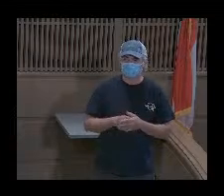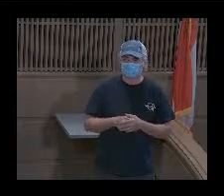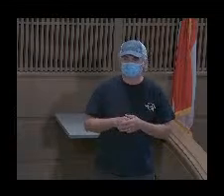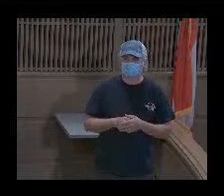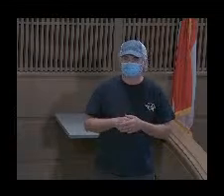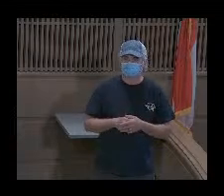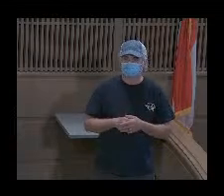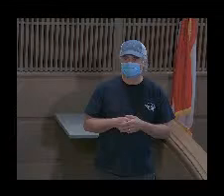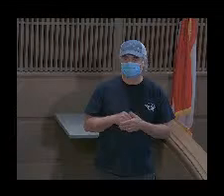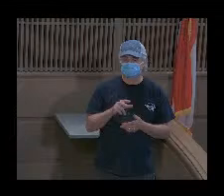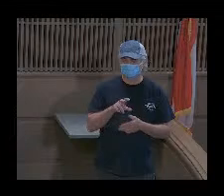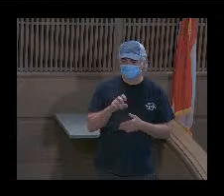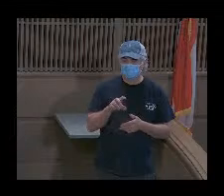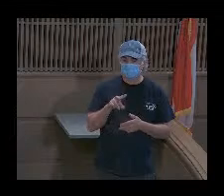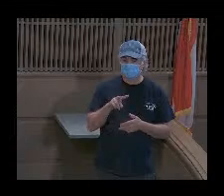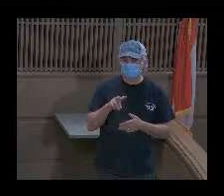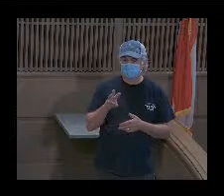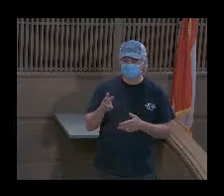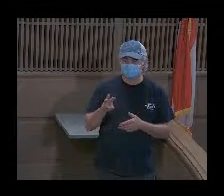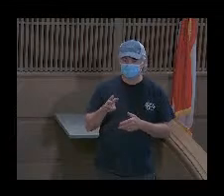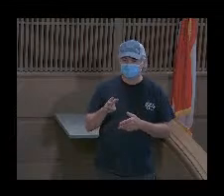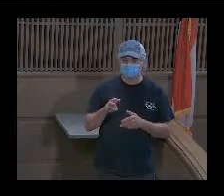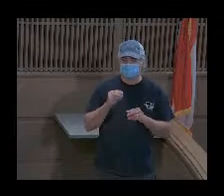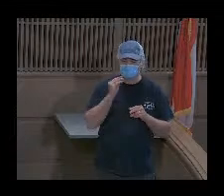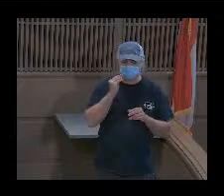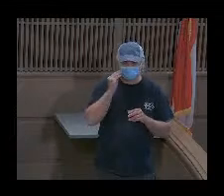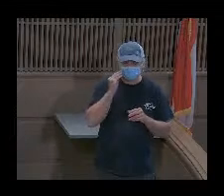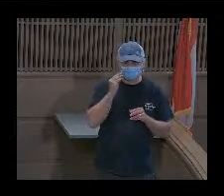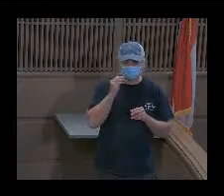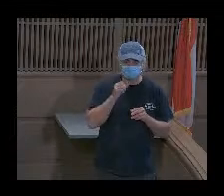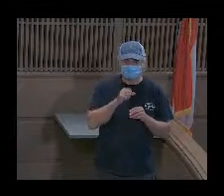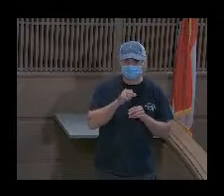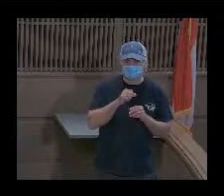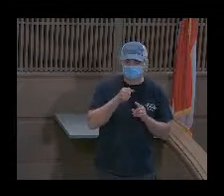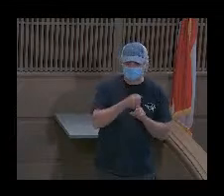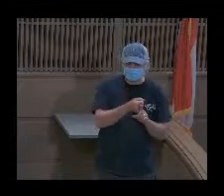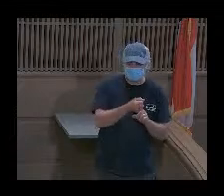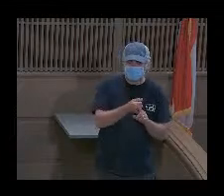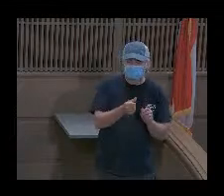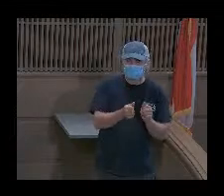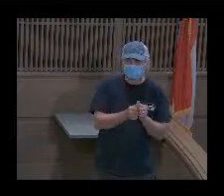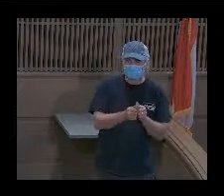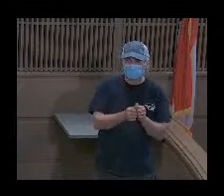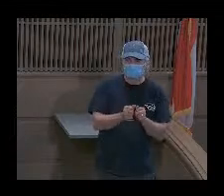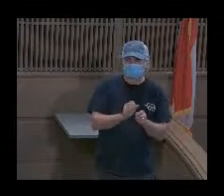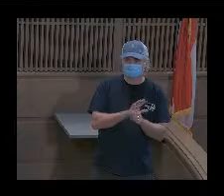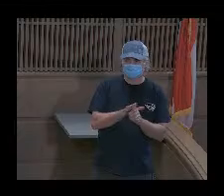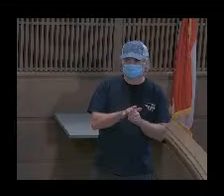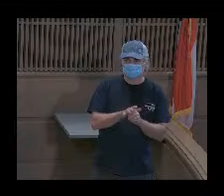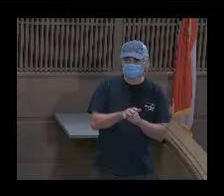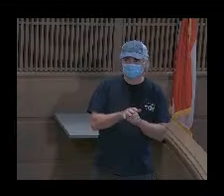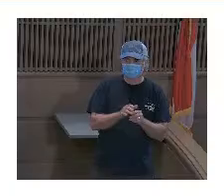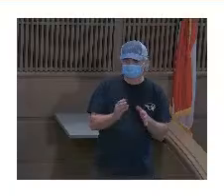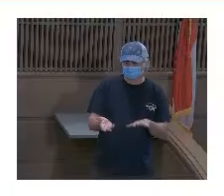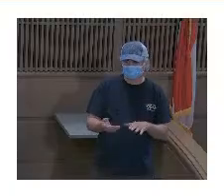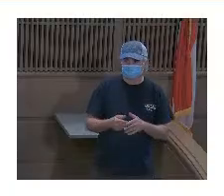326 homes been affected by this virus, Daughter County residents, and it's still